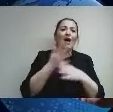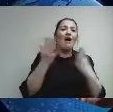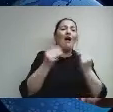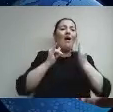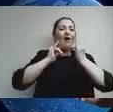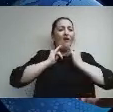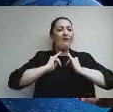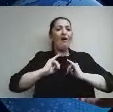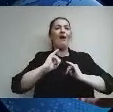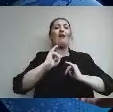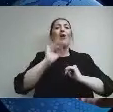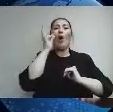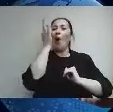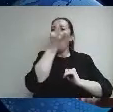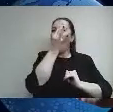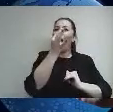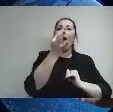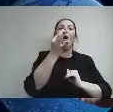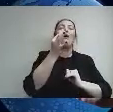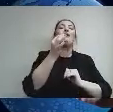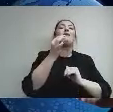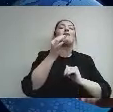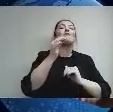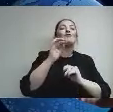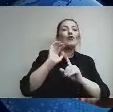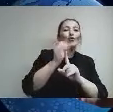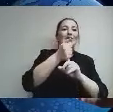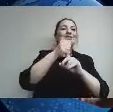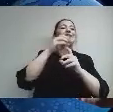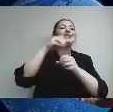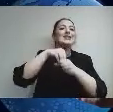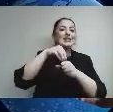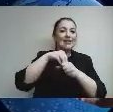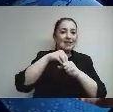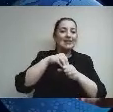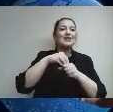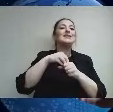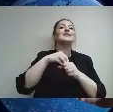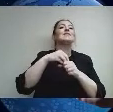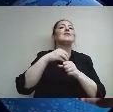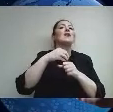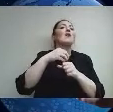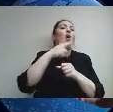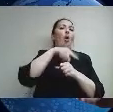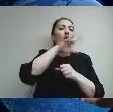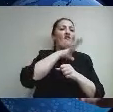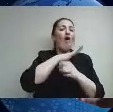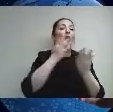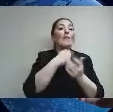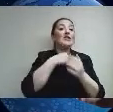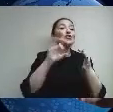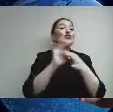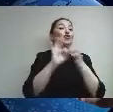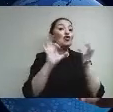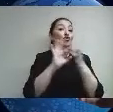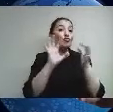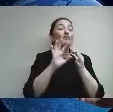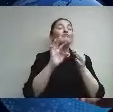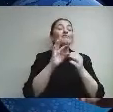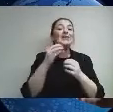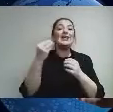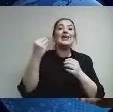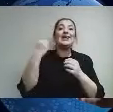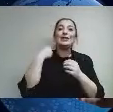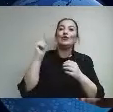customers. So as we are at an innovative position, we can partner up with